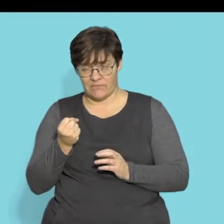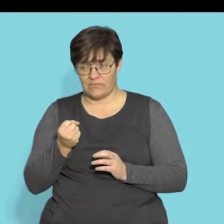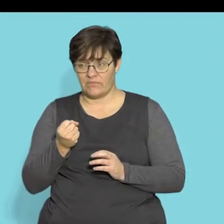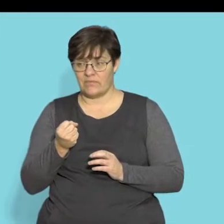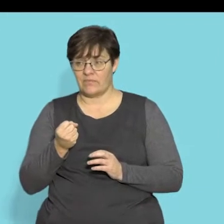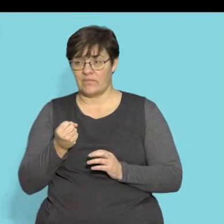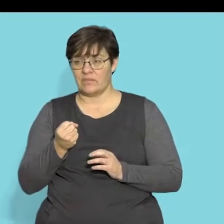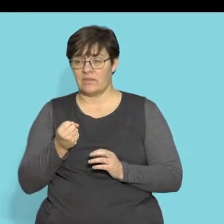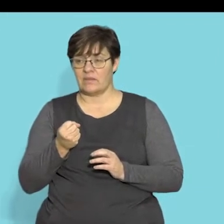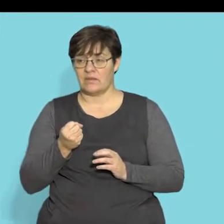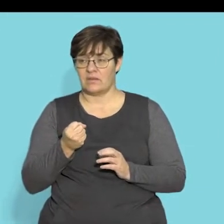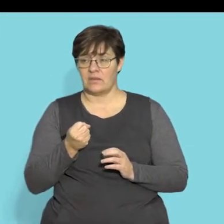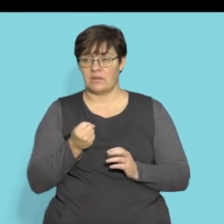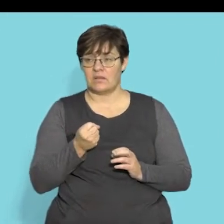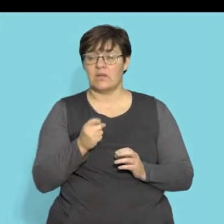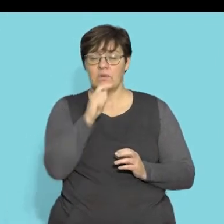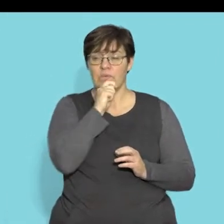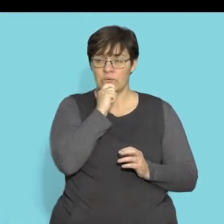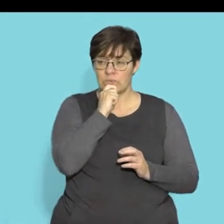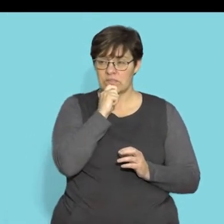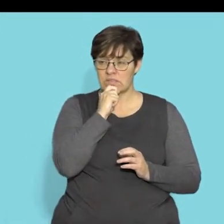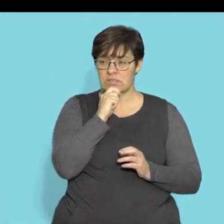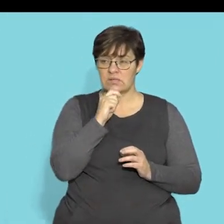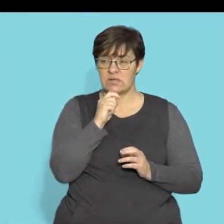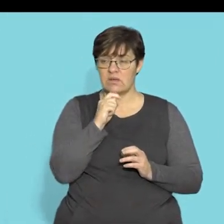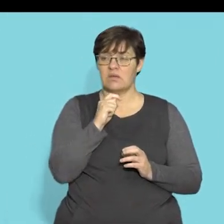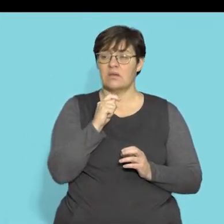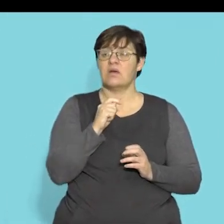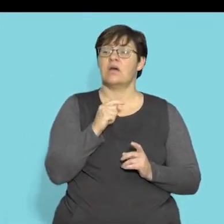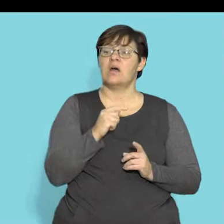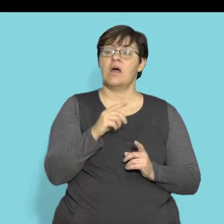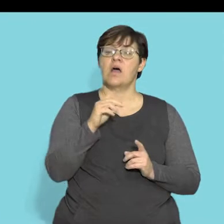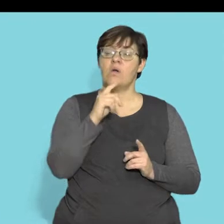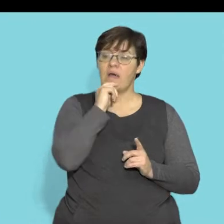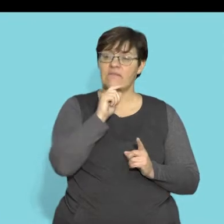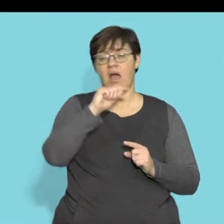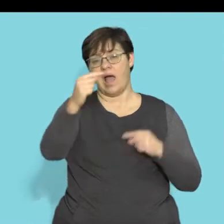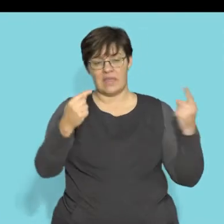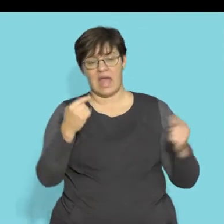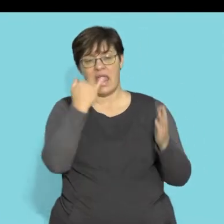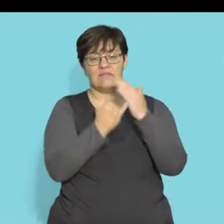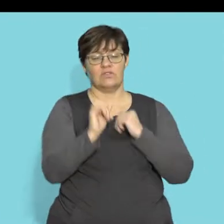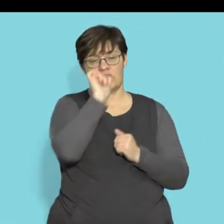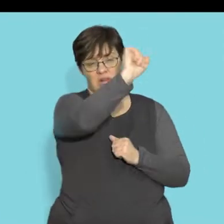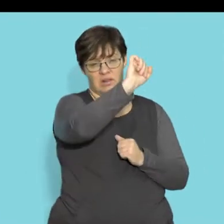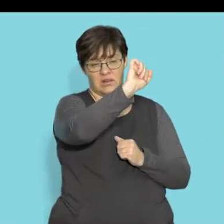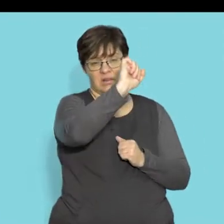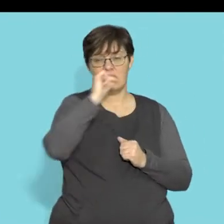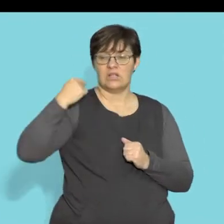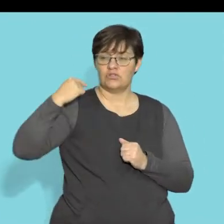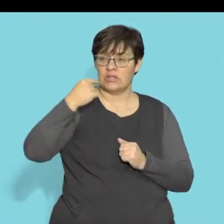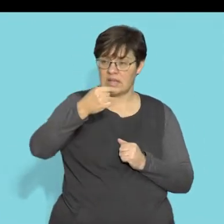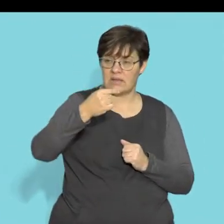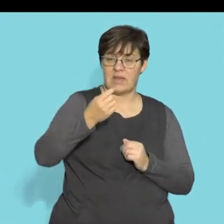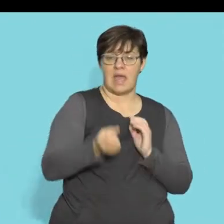nucleus from this cell and use the nucleus means that we have all the individual's